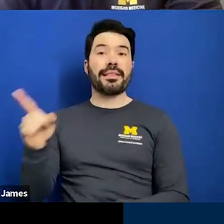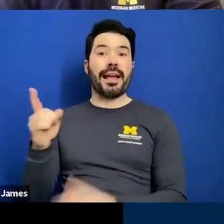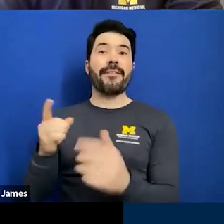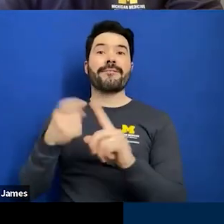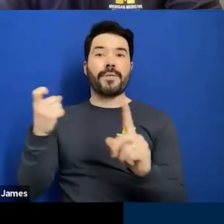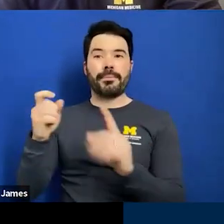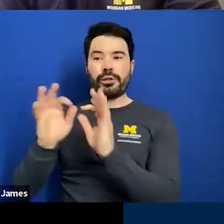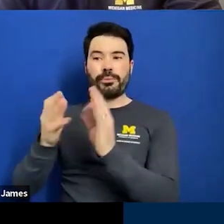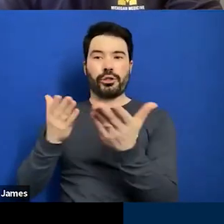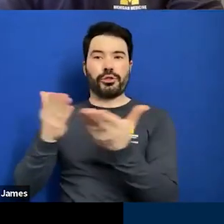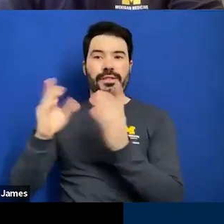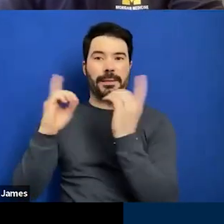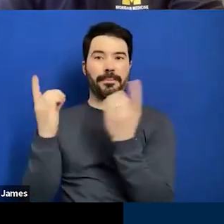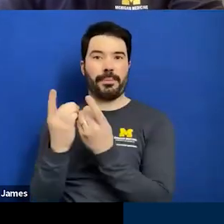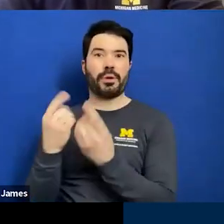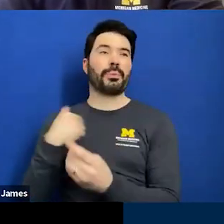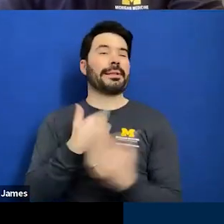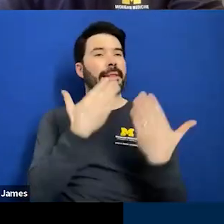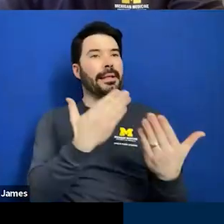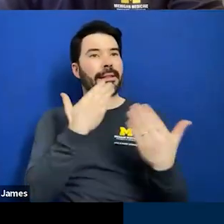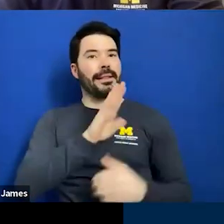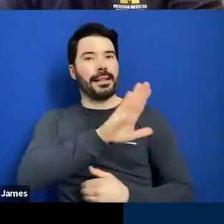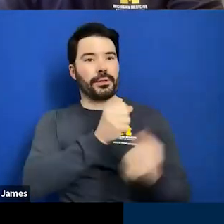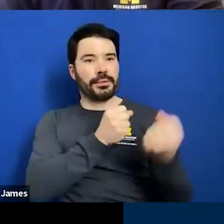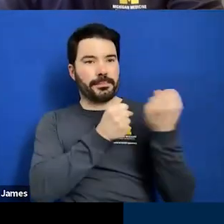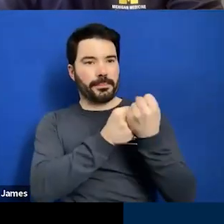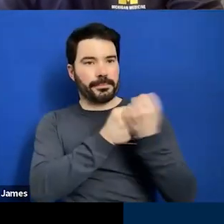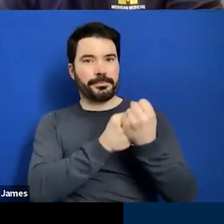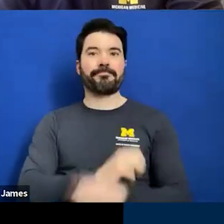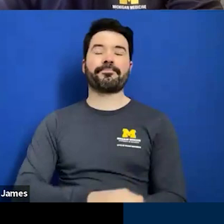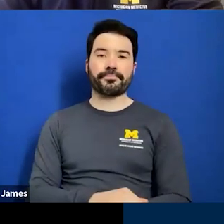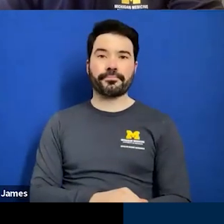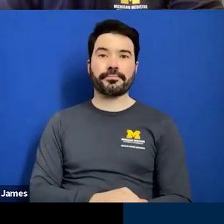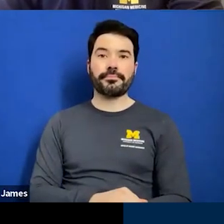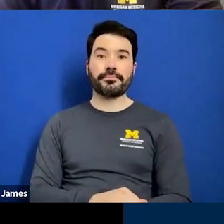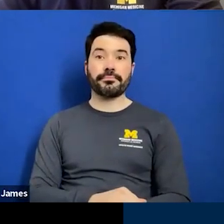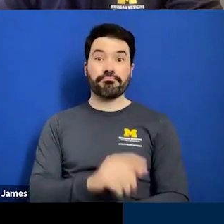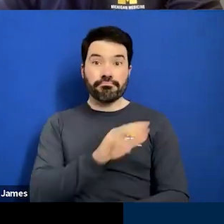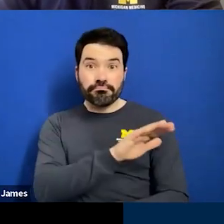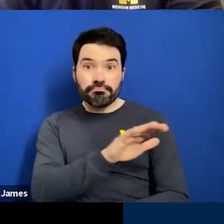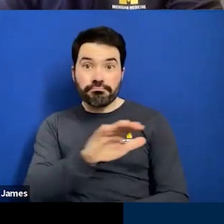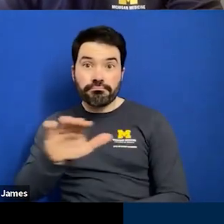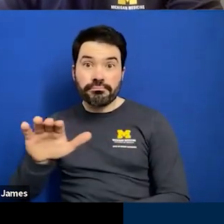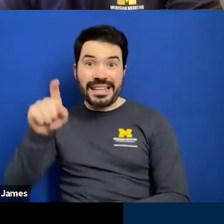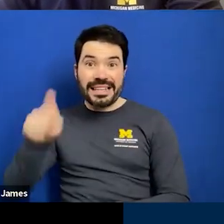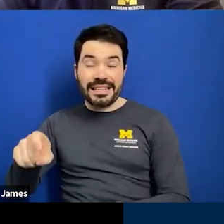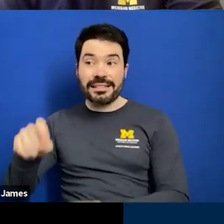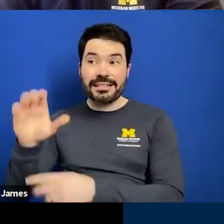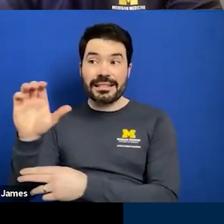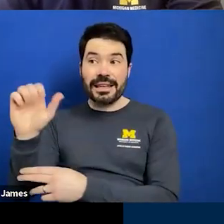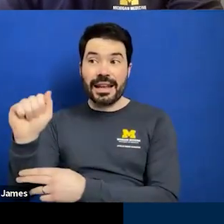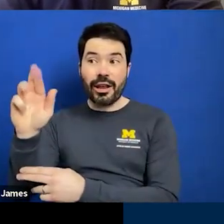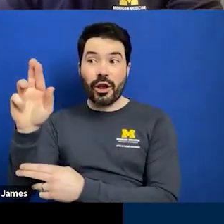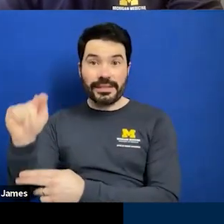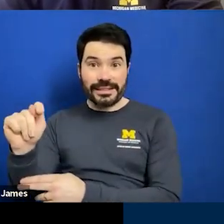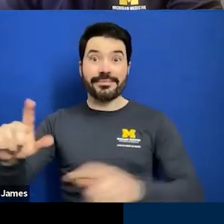interpreter services, and we're very appreciative of their support as well. So if you do need CART, please go down